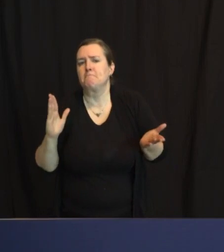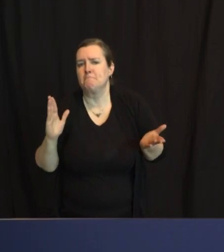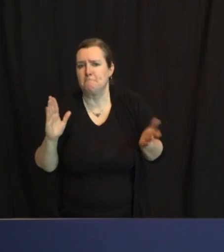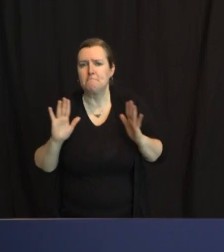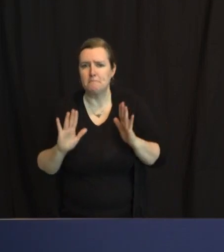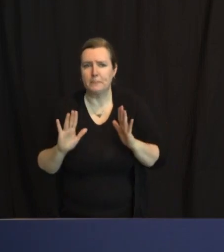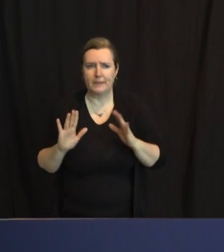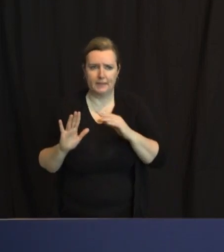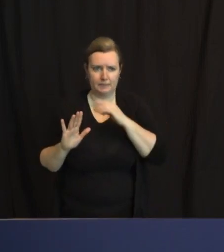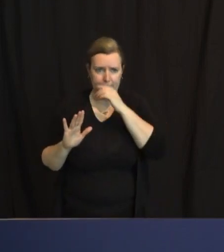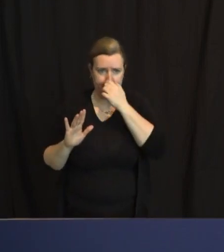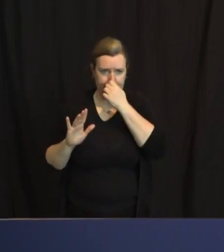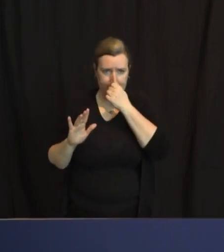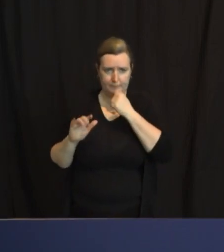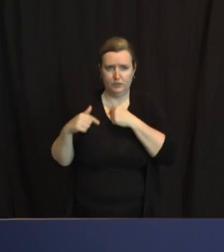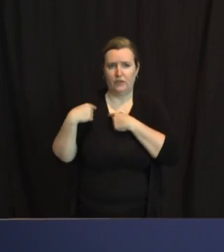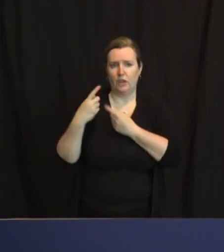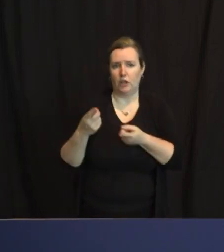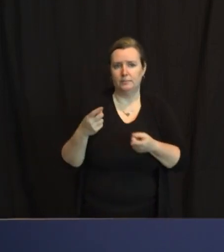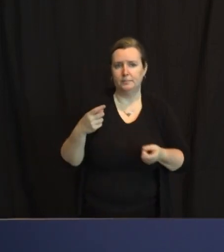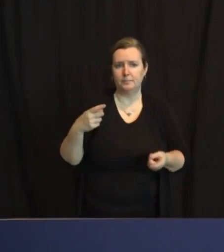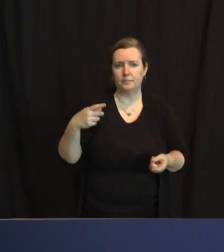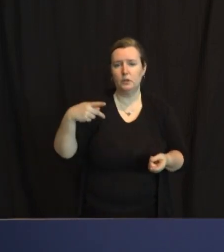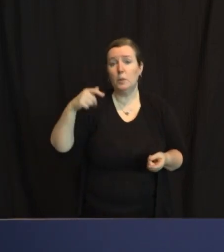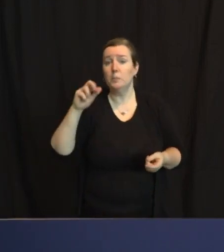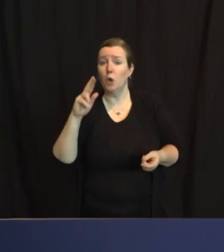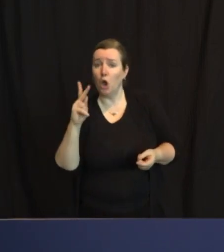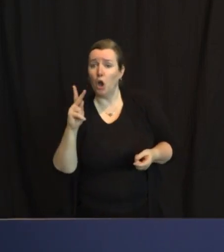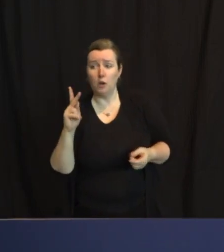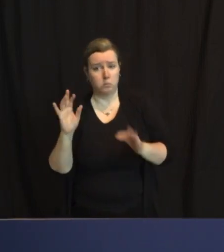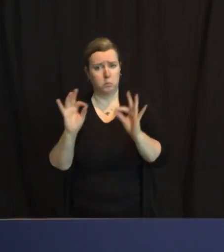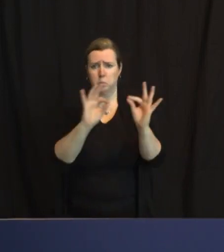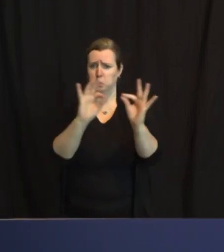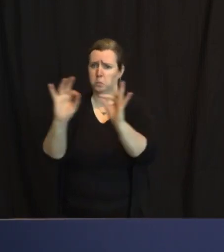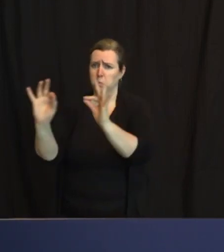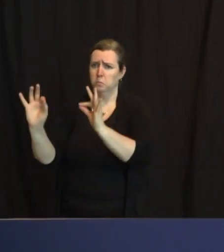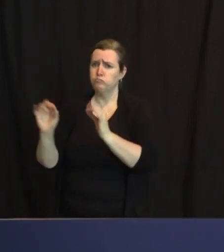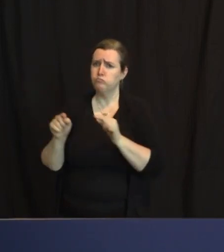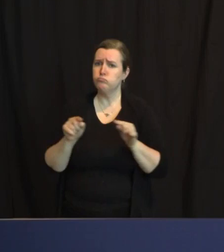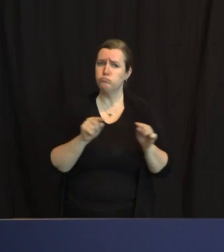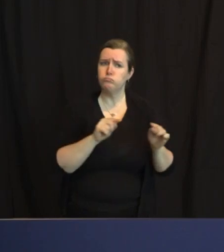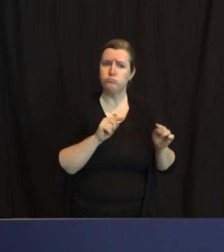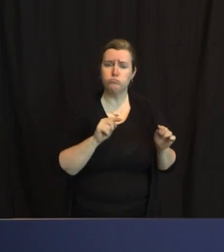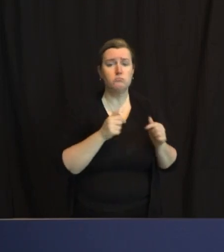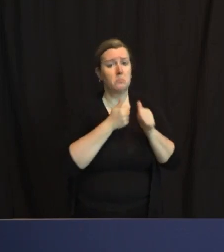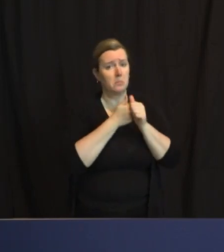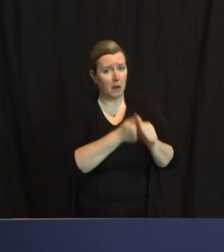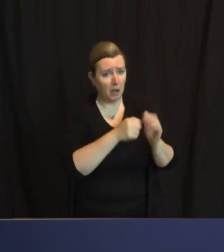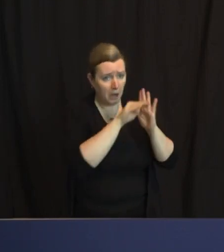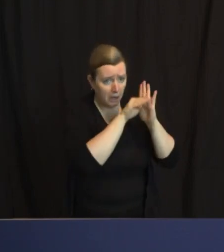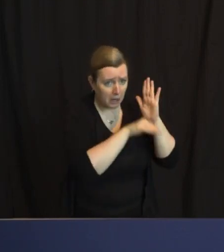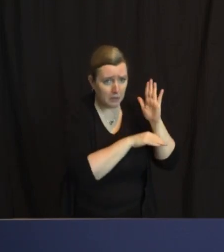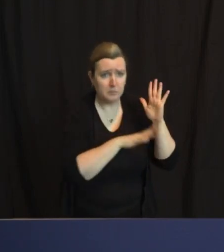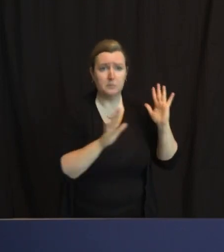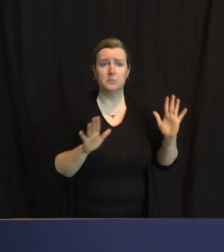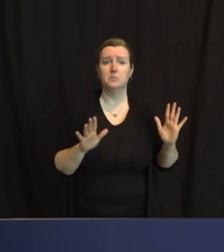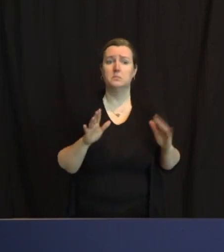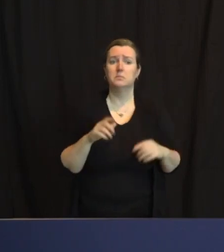with county and state parks, not just the compliance, but the things like restricting